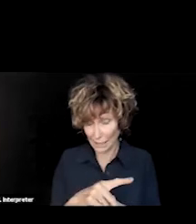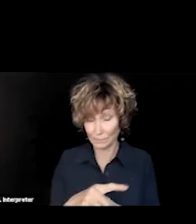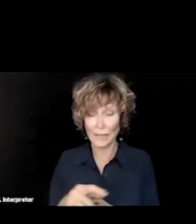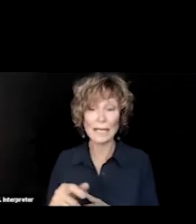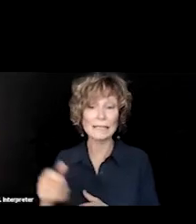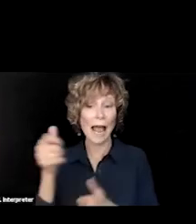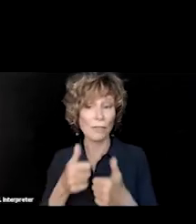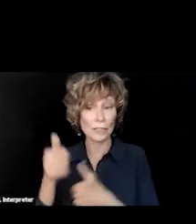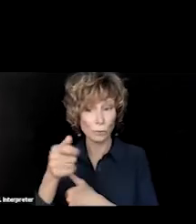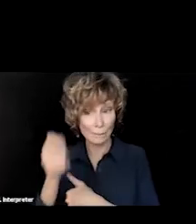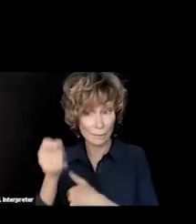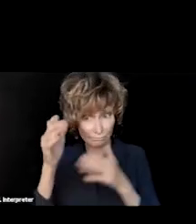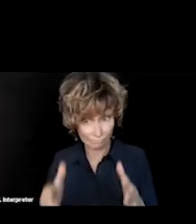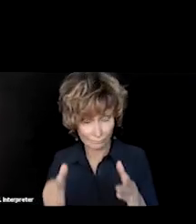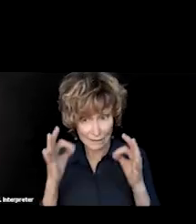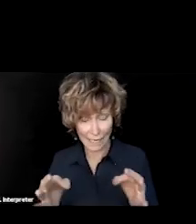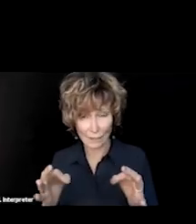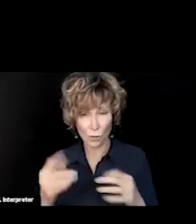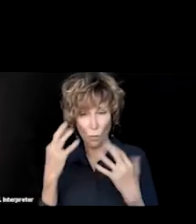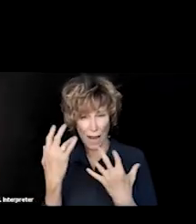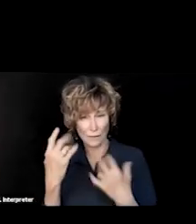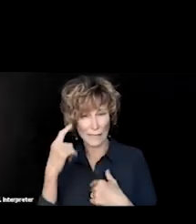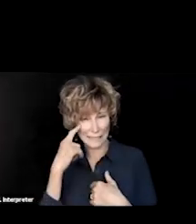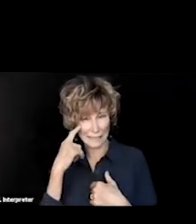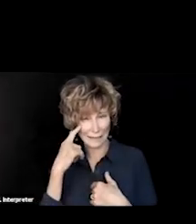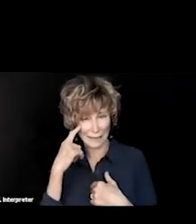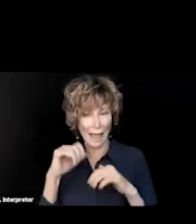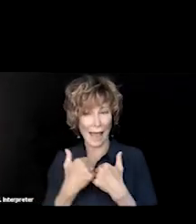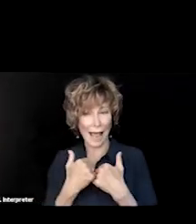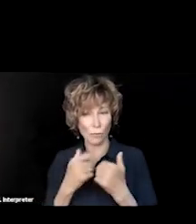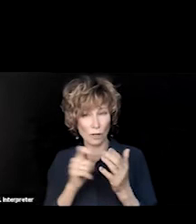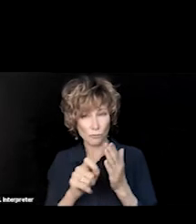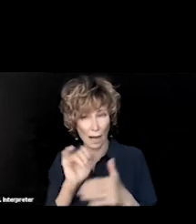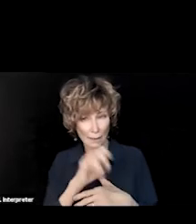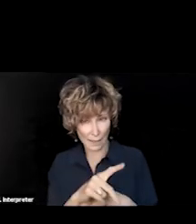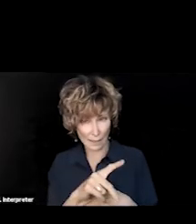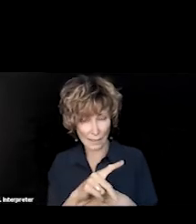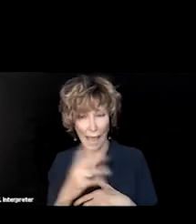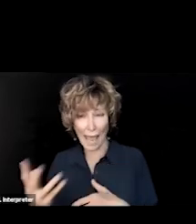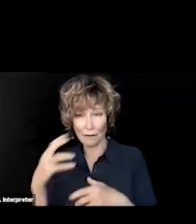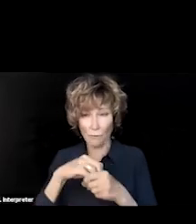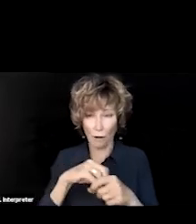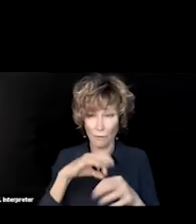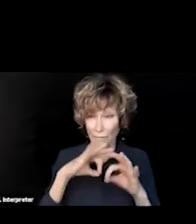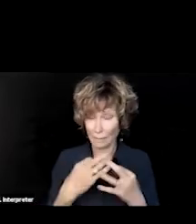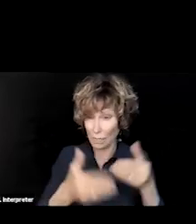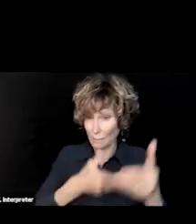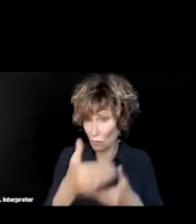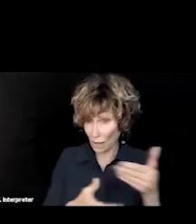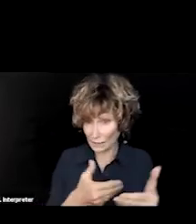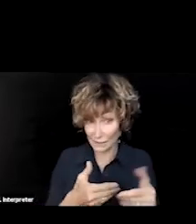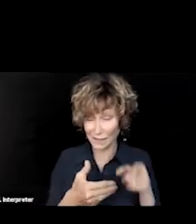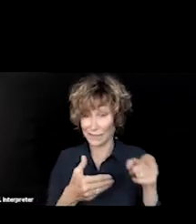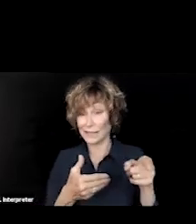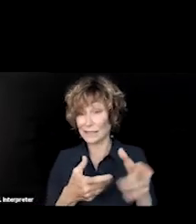Court decision requires us to rethink how we write IEPs and how we engage families in the process.